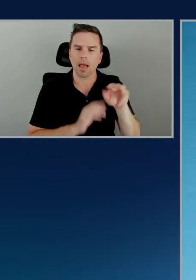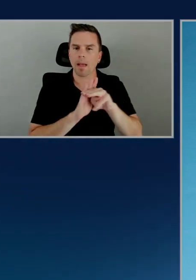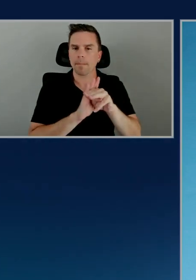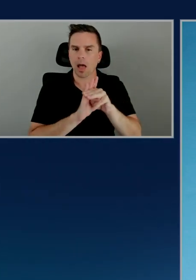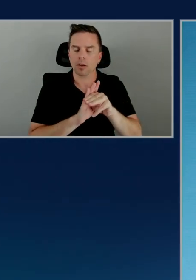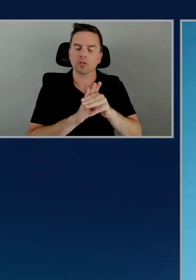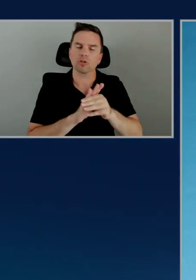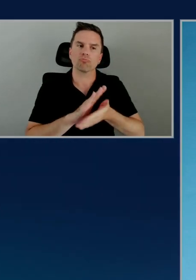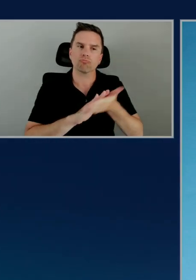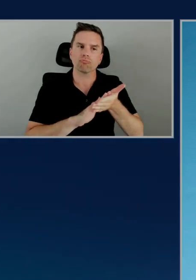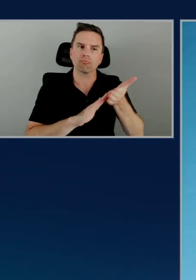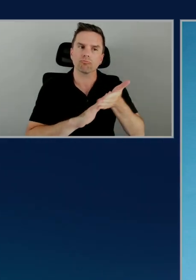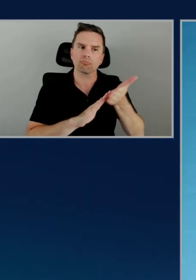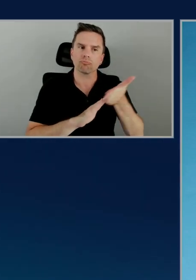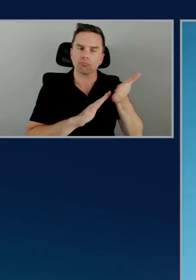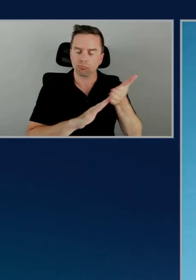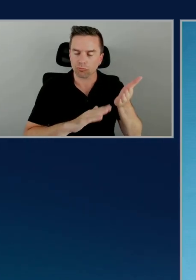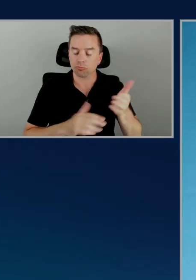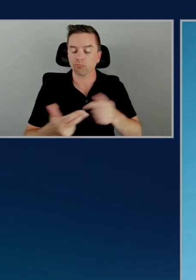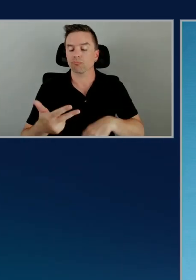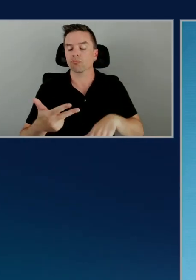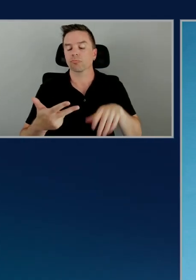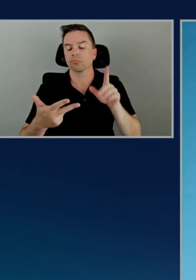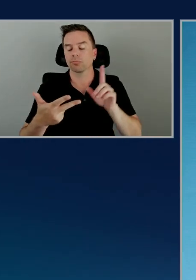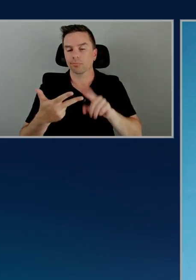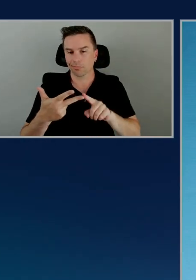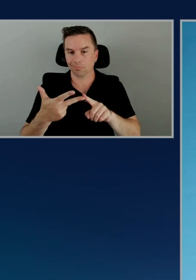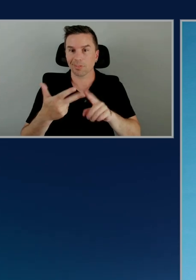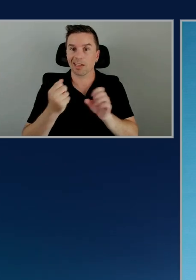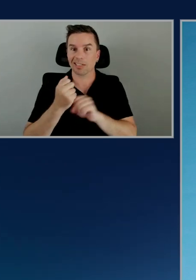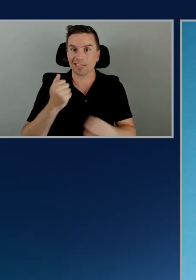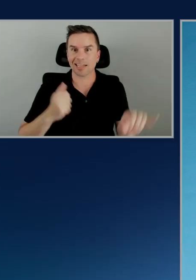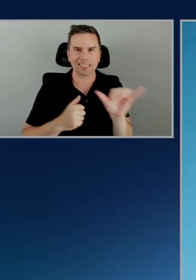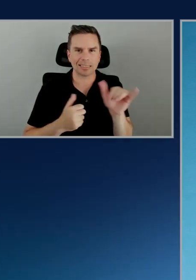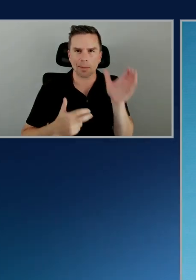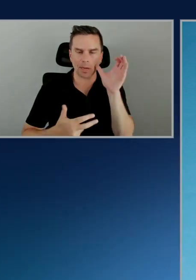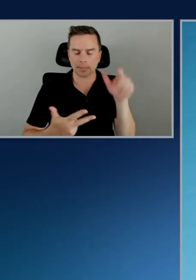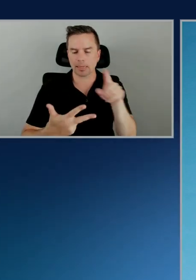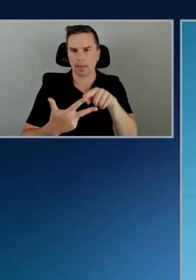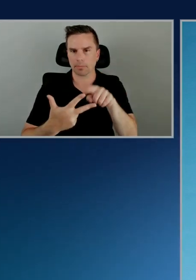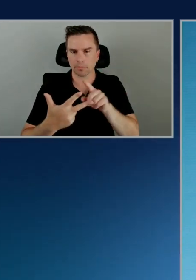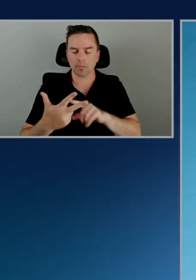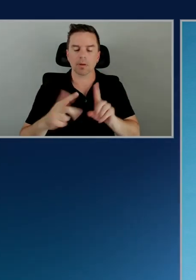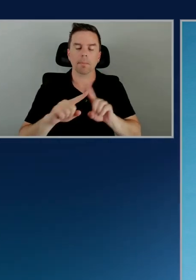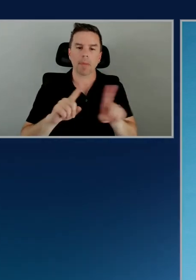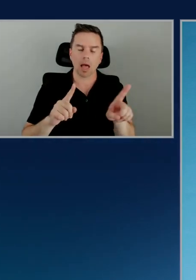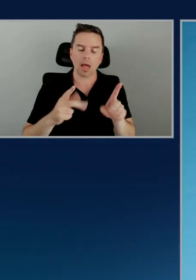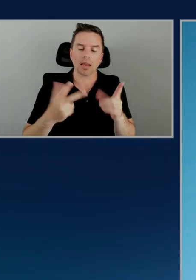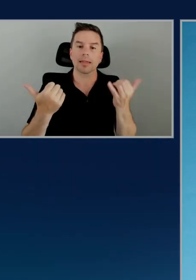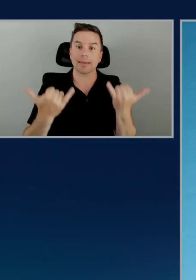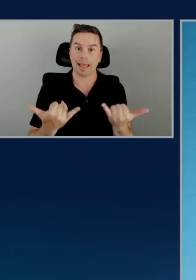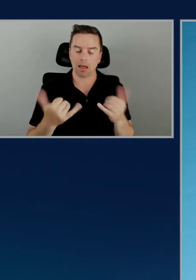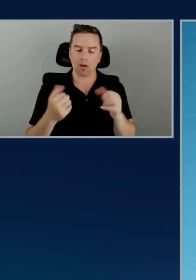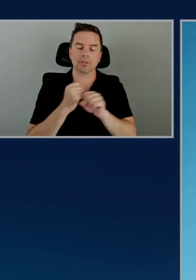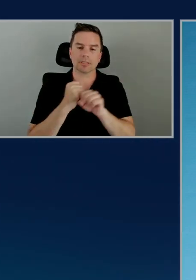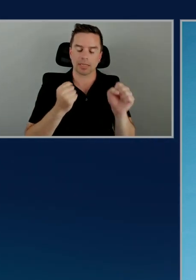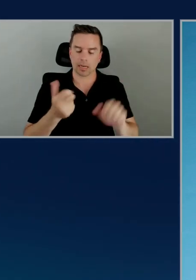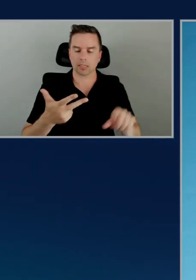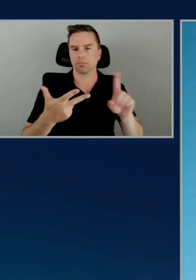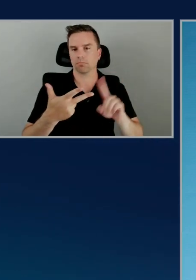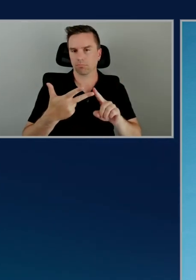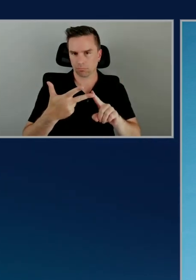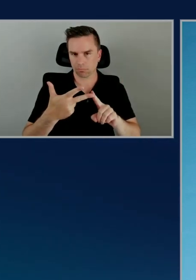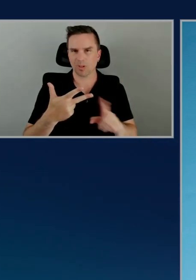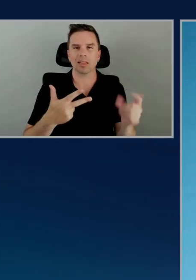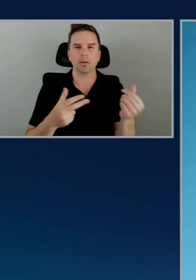so on and so forth, right? And principle three is extending that to beyond our AWS Nitro system, which we'll get into the details